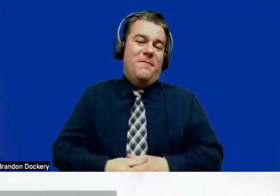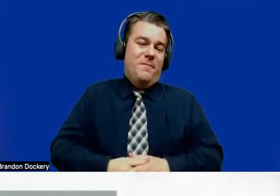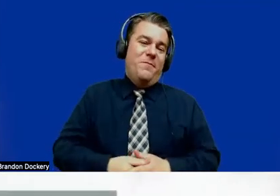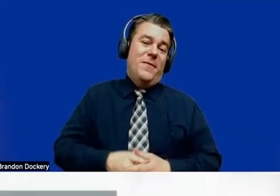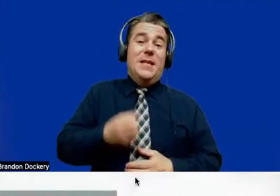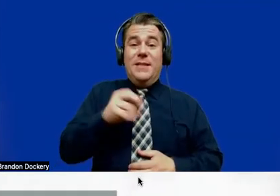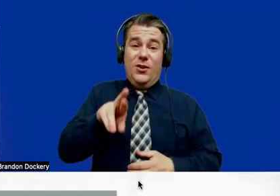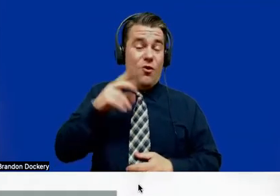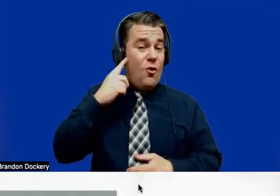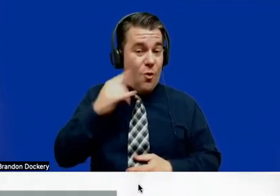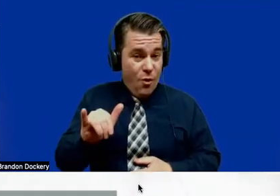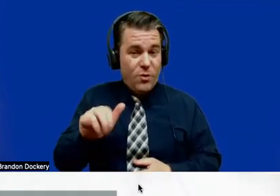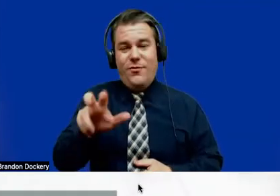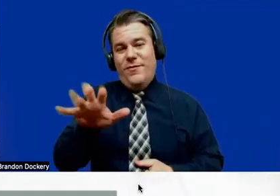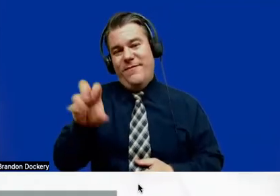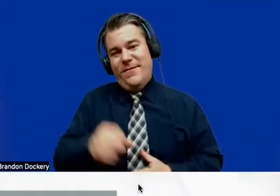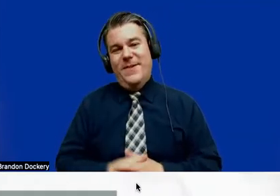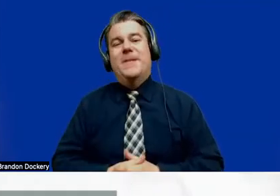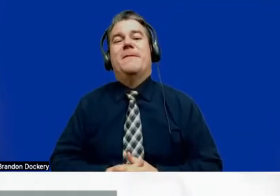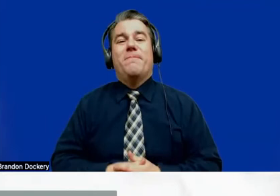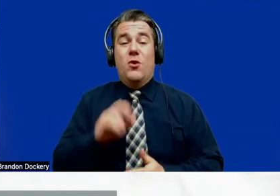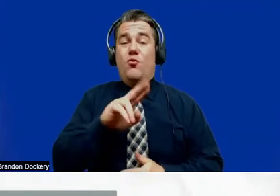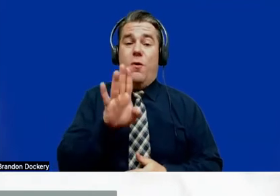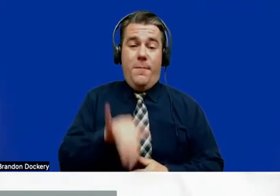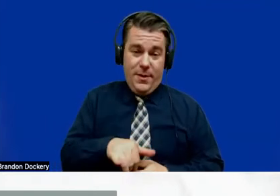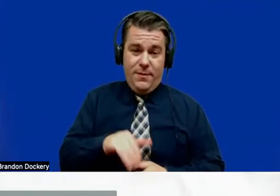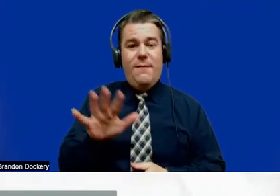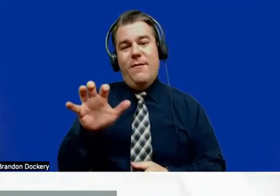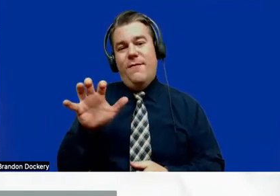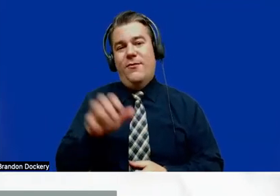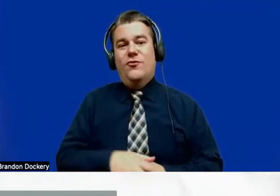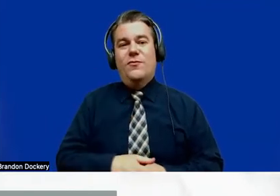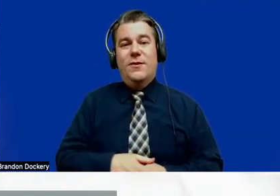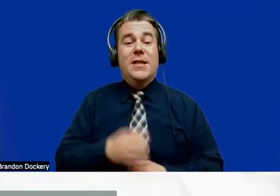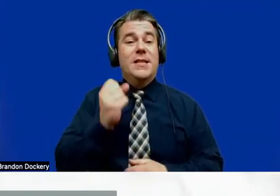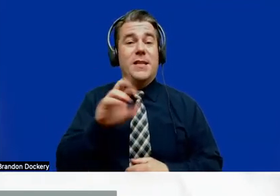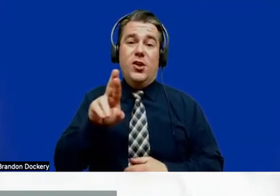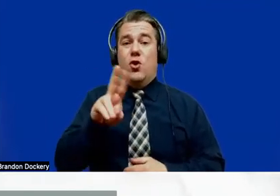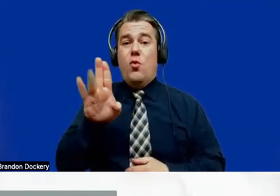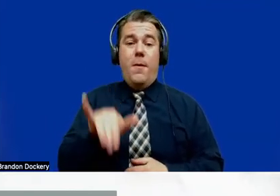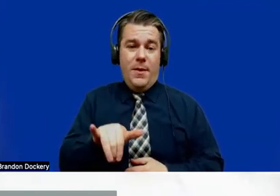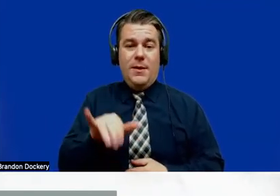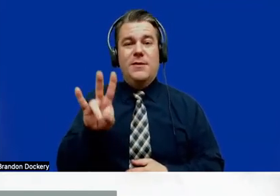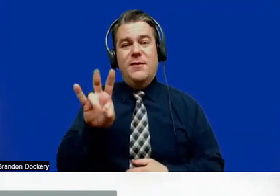gold, $350. Ruby, $500. And senior ruby,